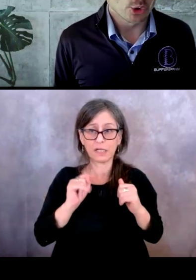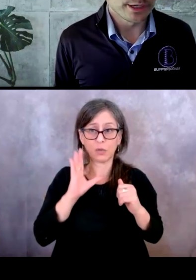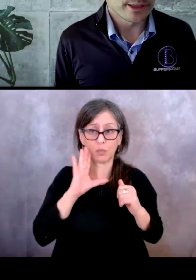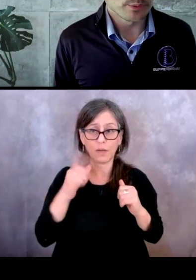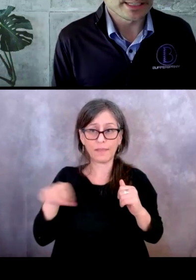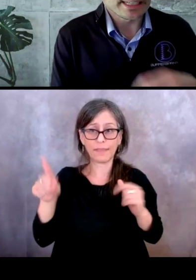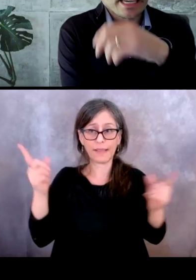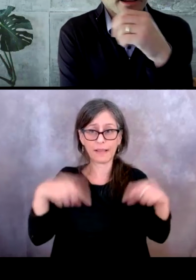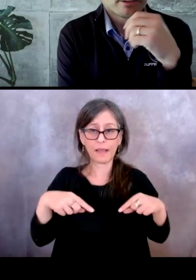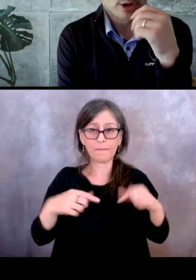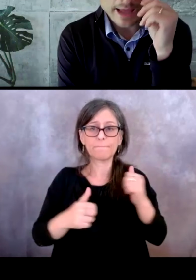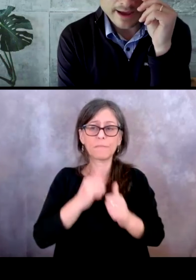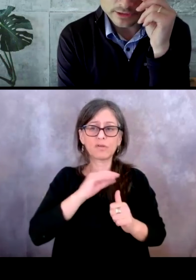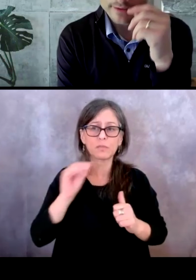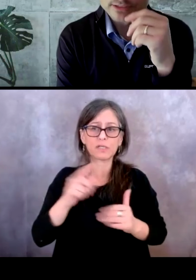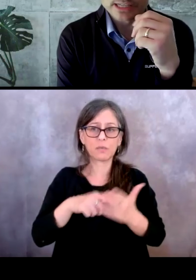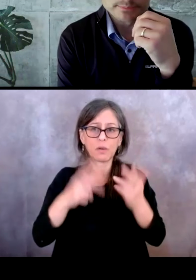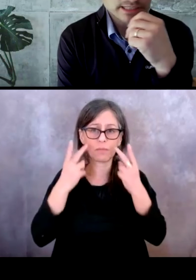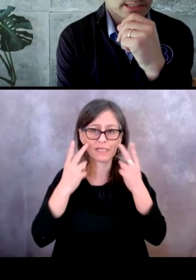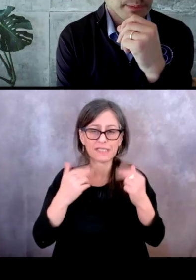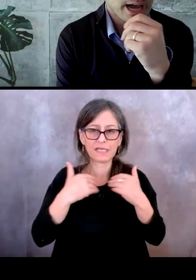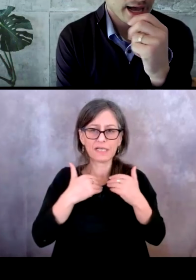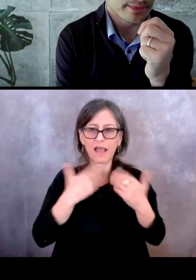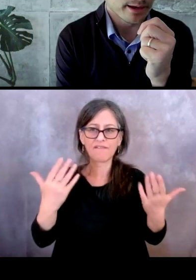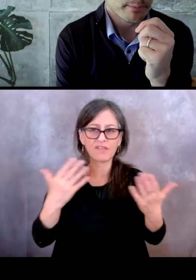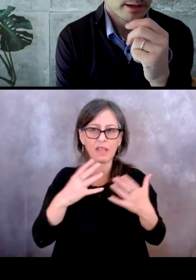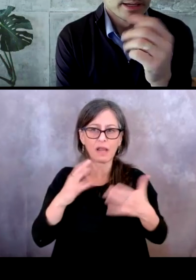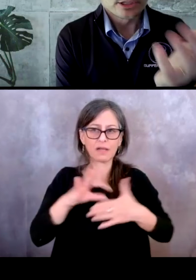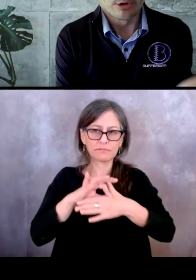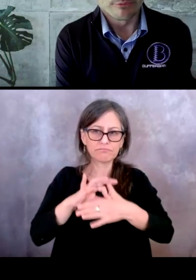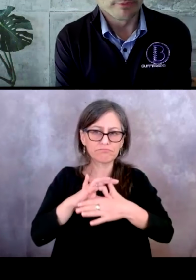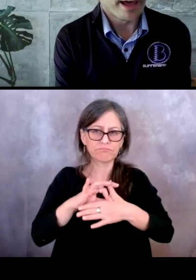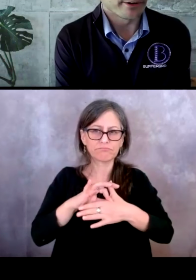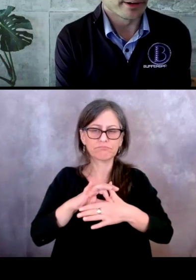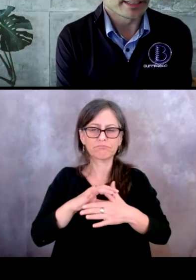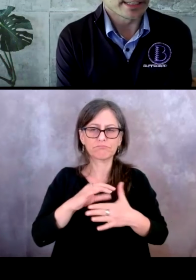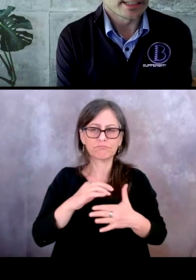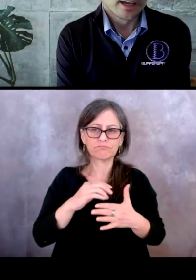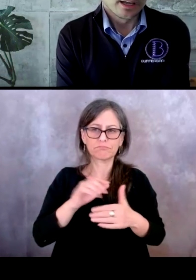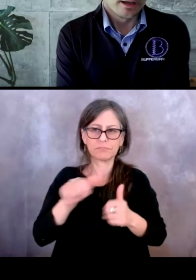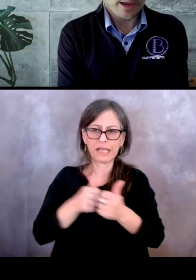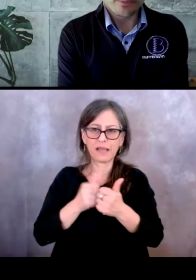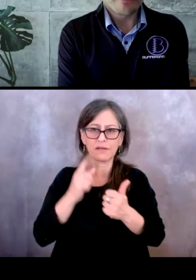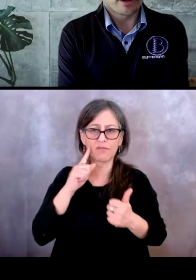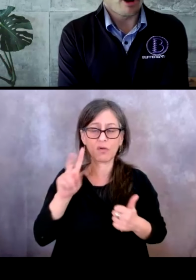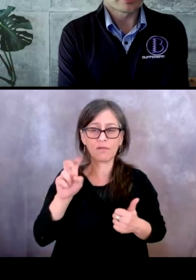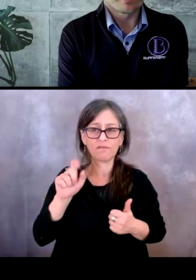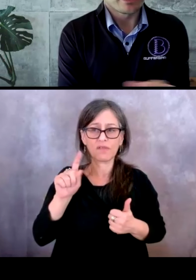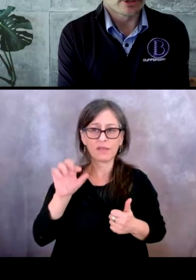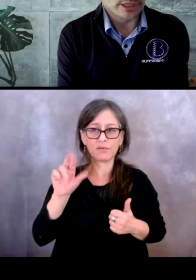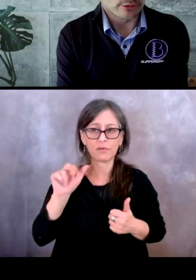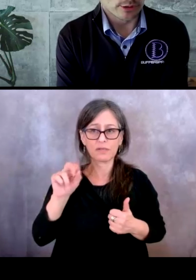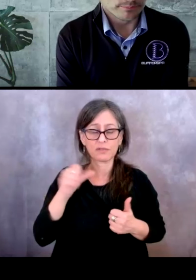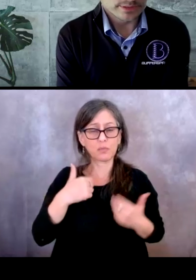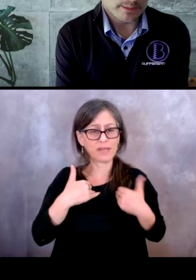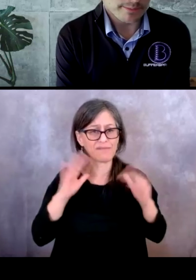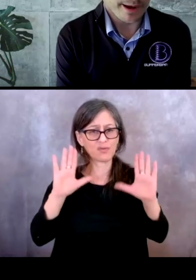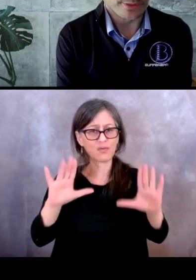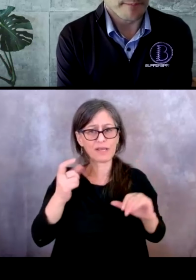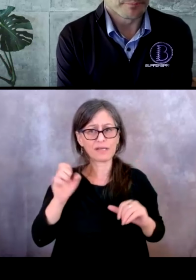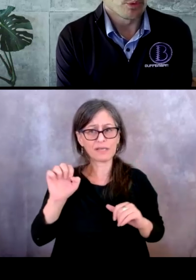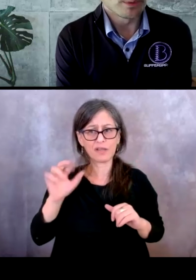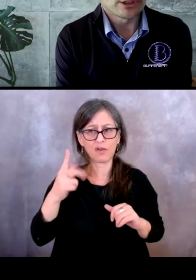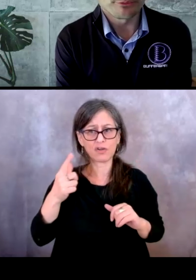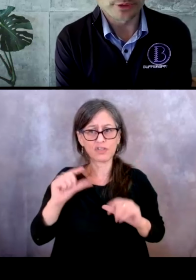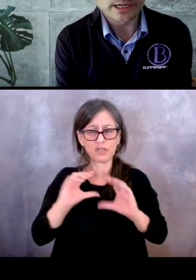The majority that we see don't have a lot of substance behind them. So for veterans, it's, hey, we have an awesome ERG group. Tell me